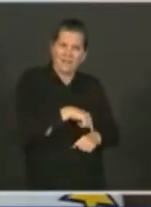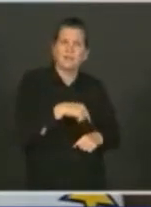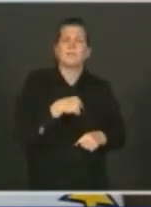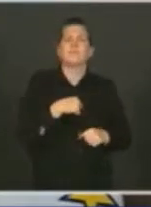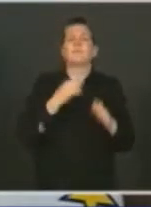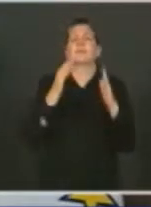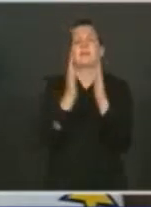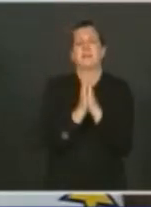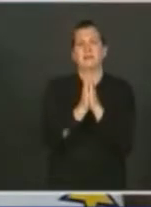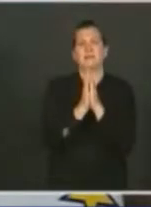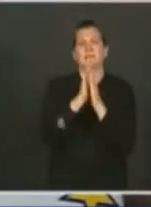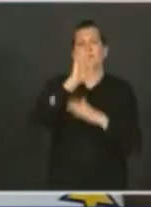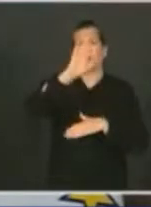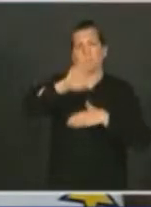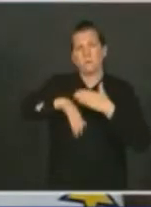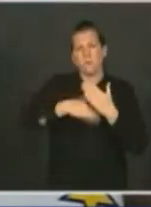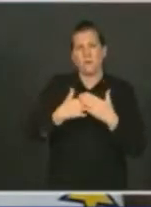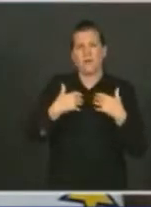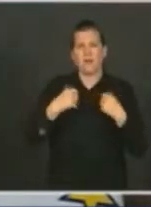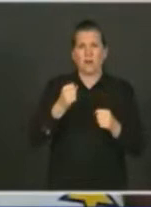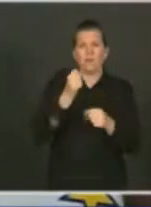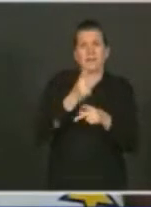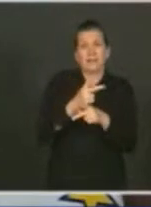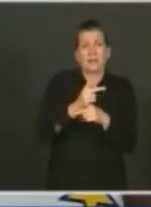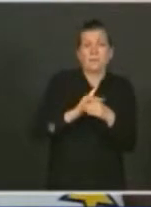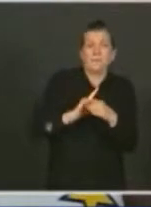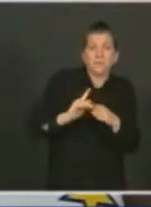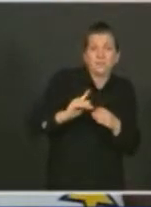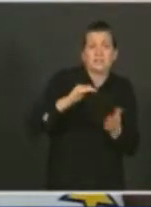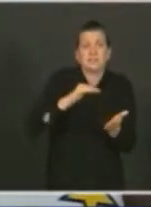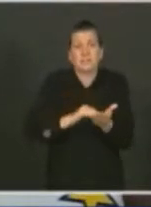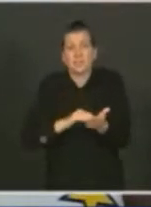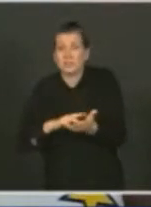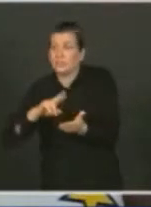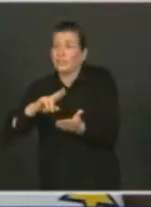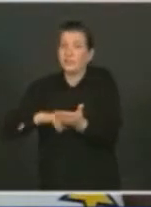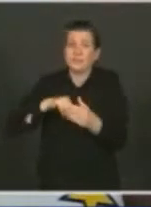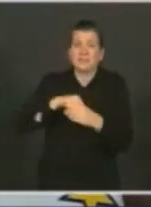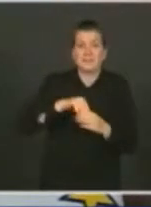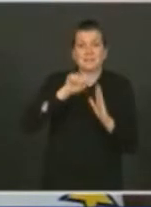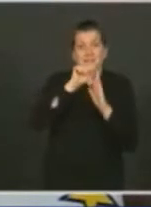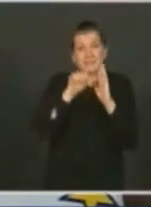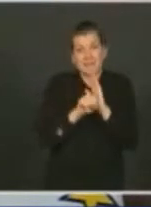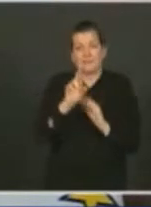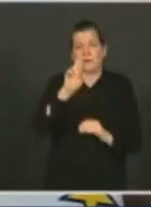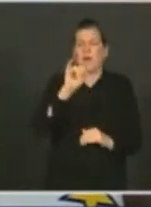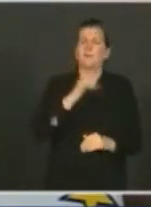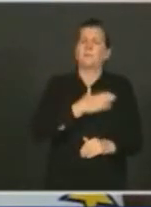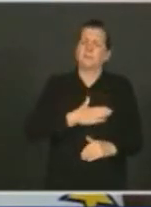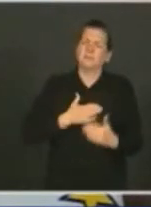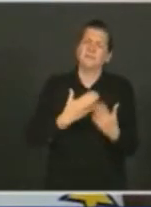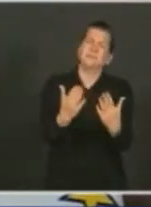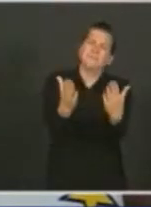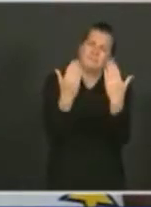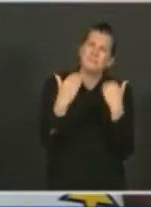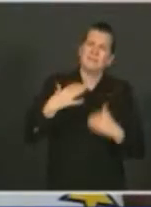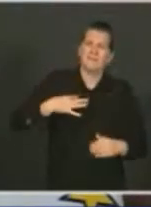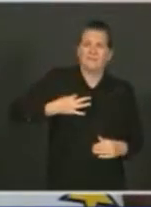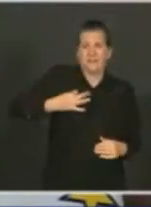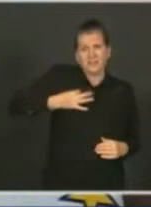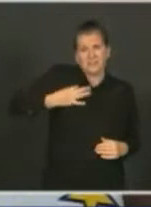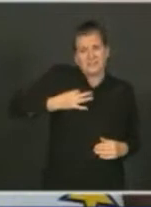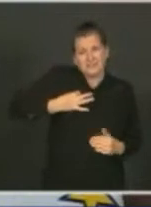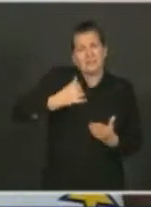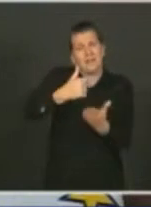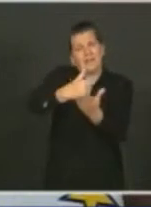healthcare professionals in the state of Rhode Island to please give us a hand. We will soon be